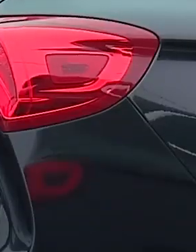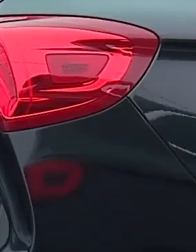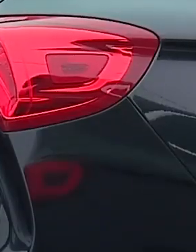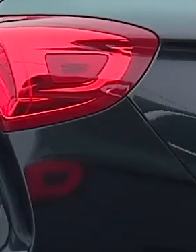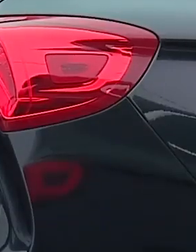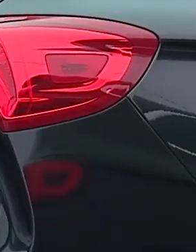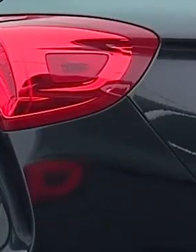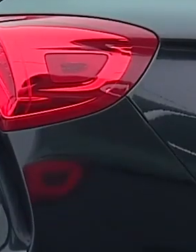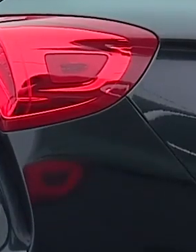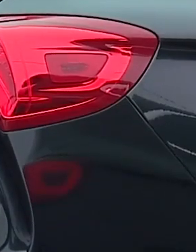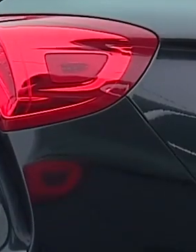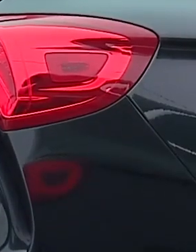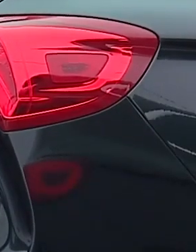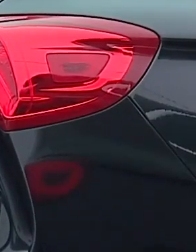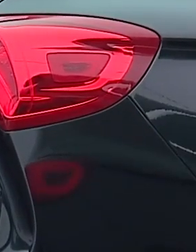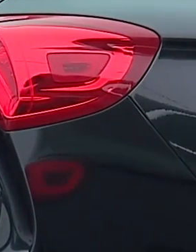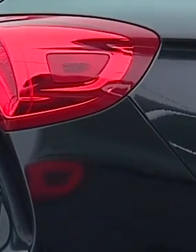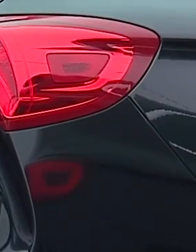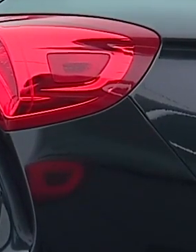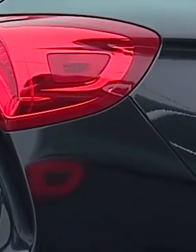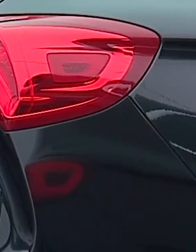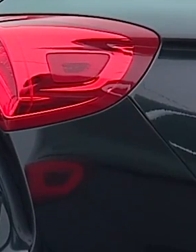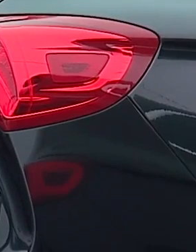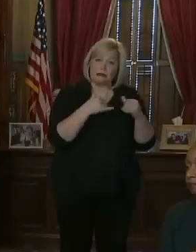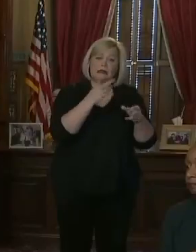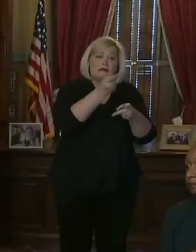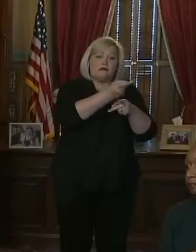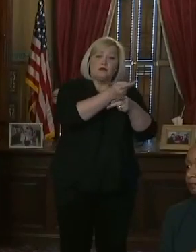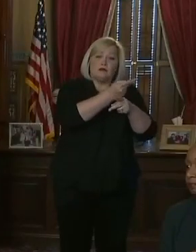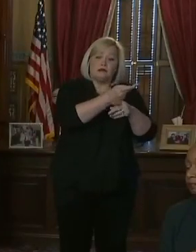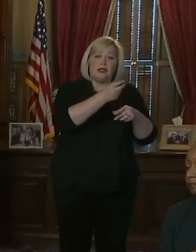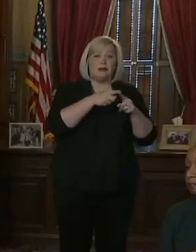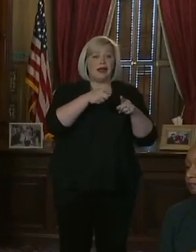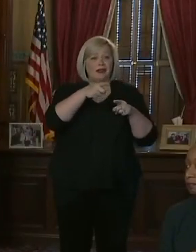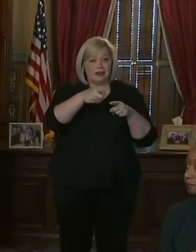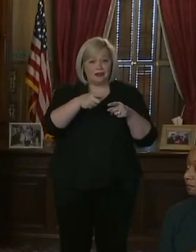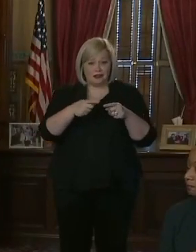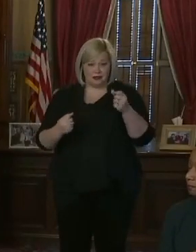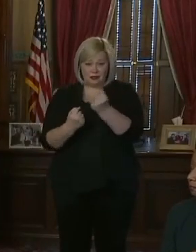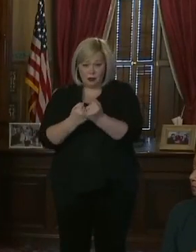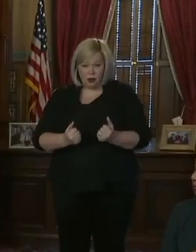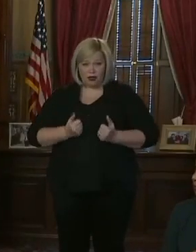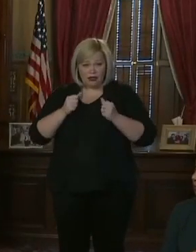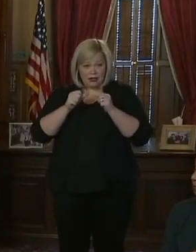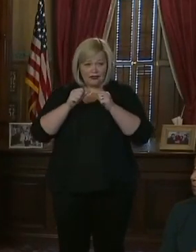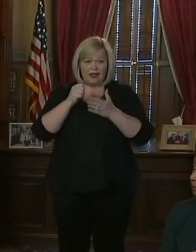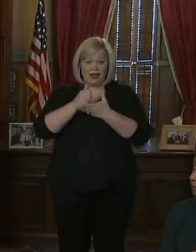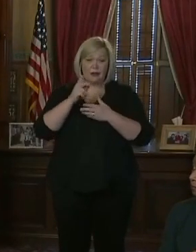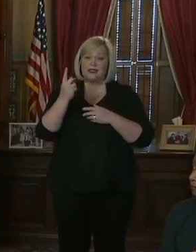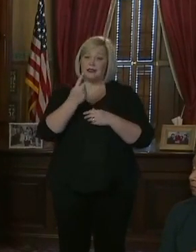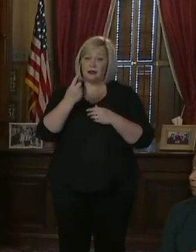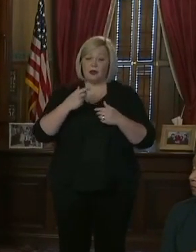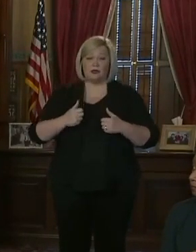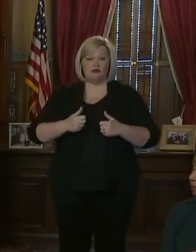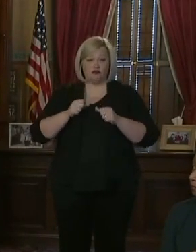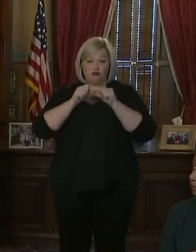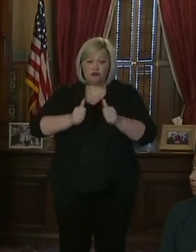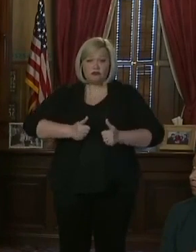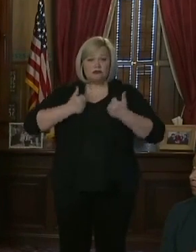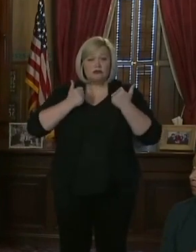all businesses to comply with that order as well. If you're not a life-sustaining business, you're in violation of the law and